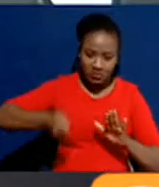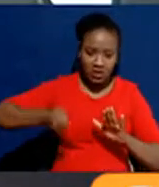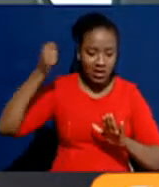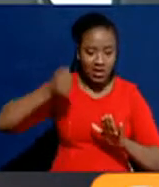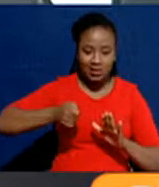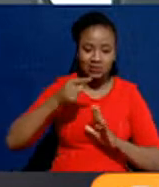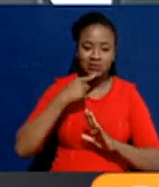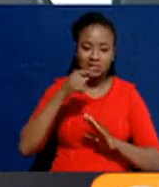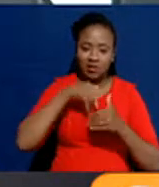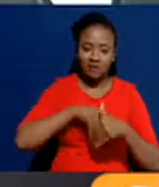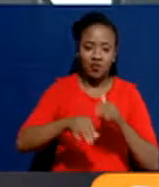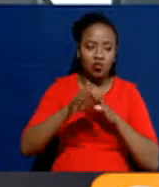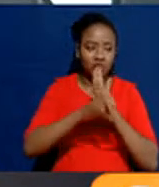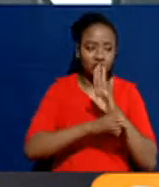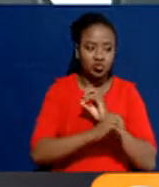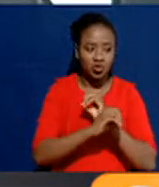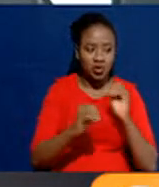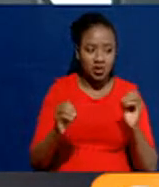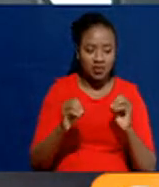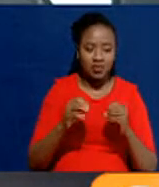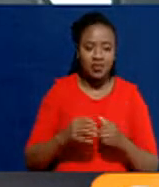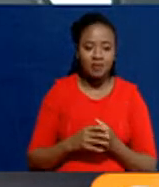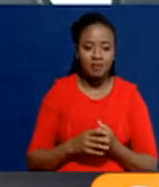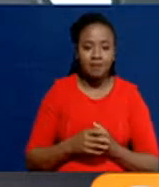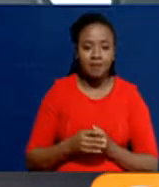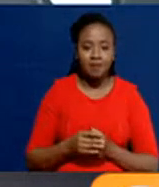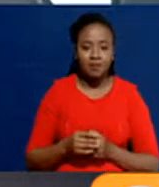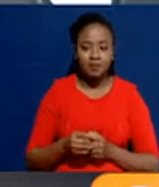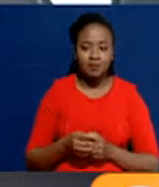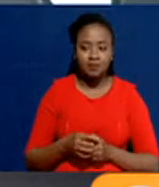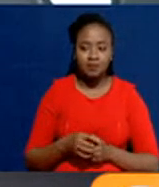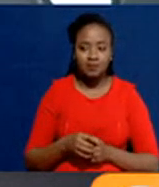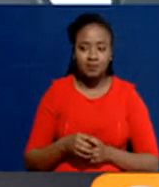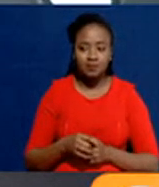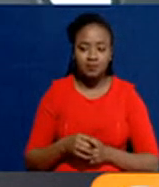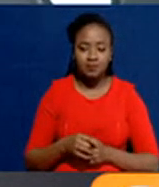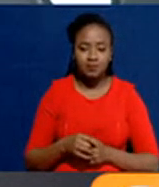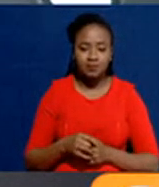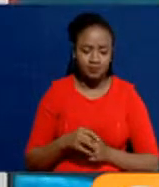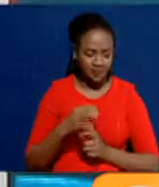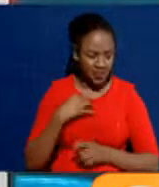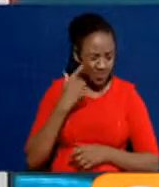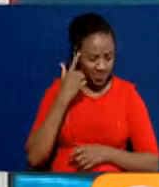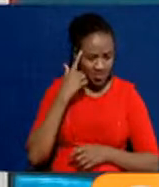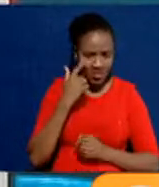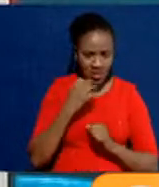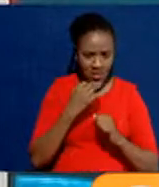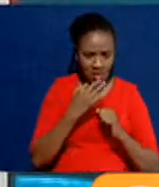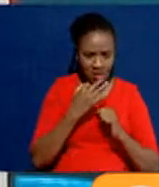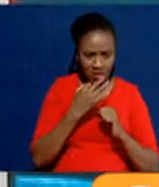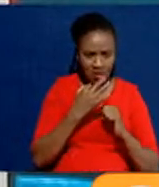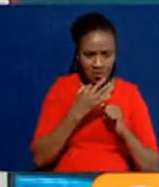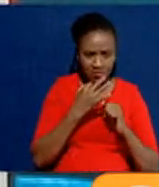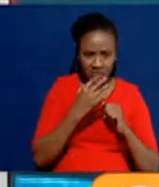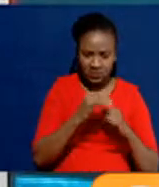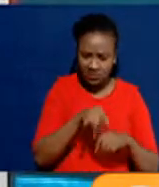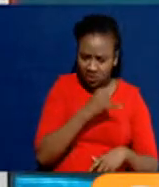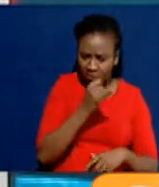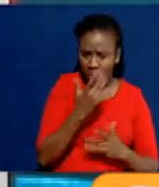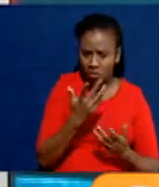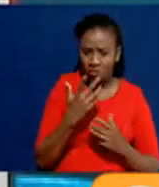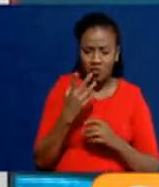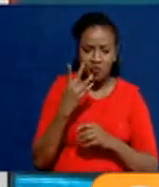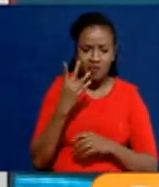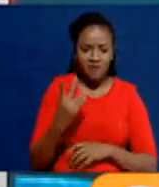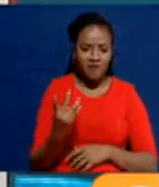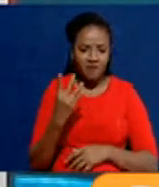Sam? Right, and you recall that I think it was in the month, either of January or February 2018,